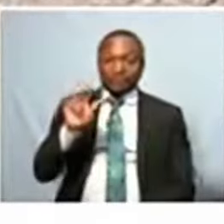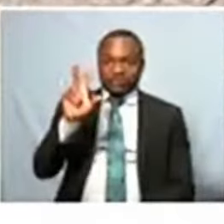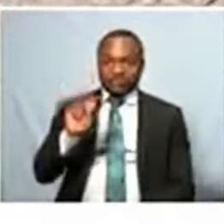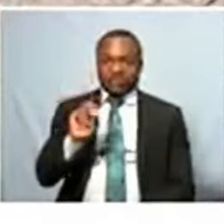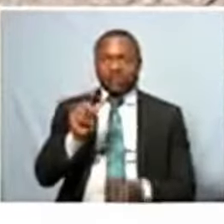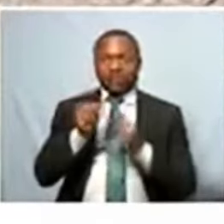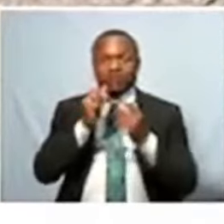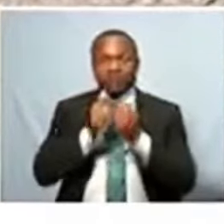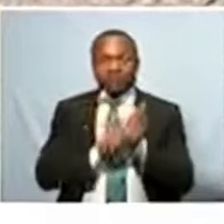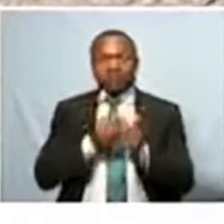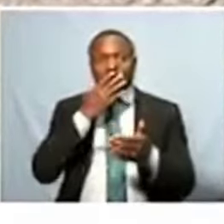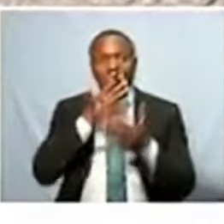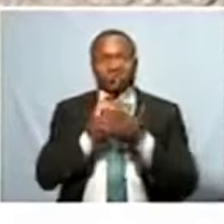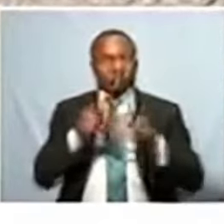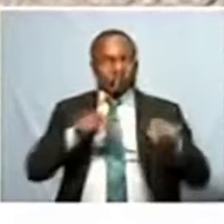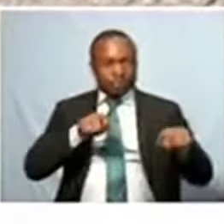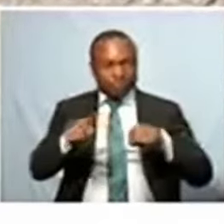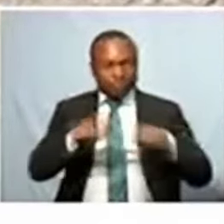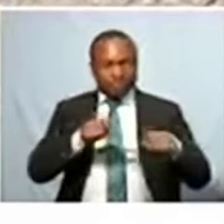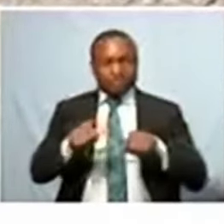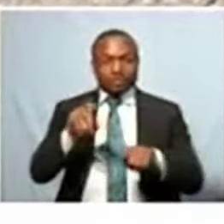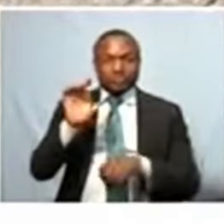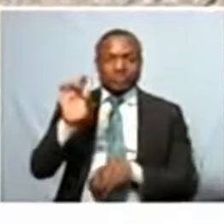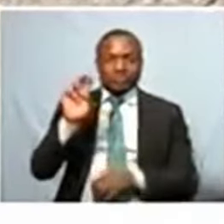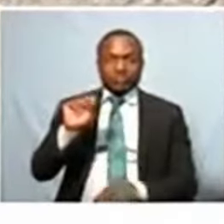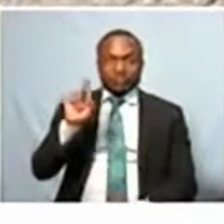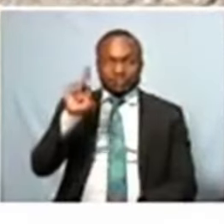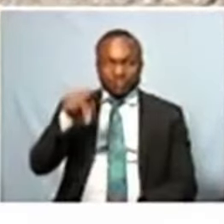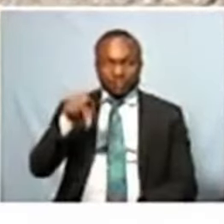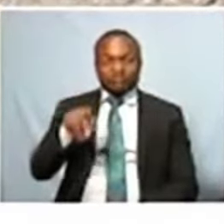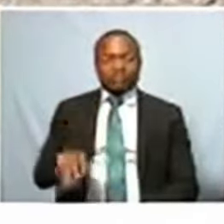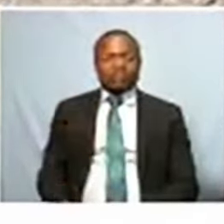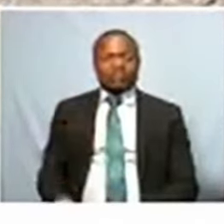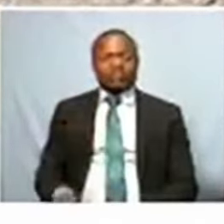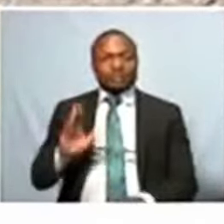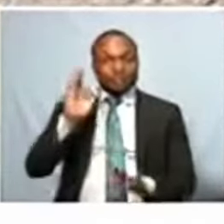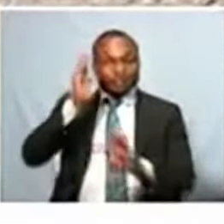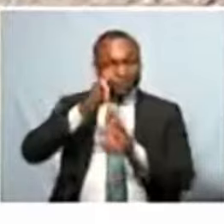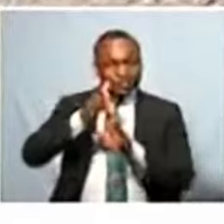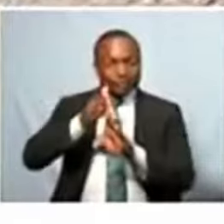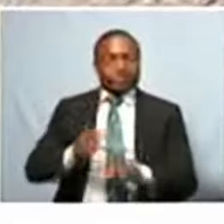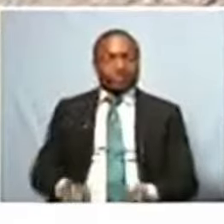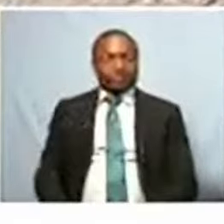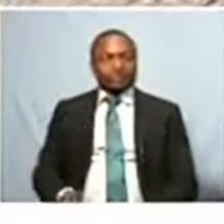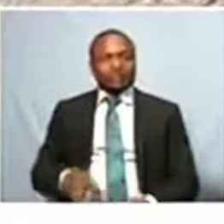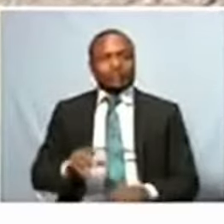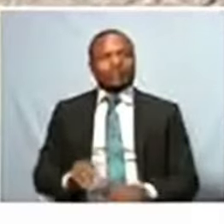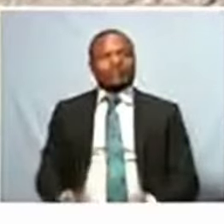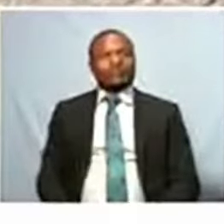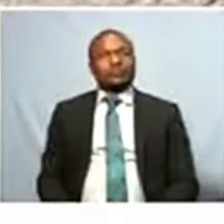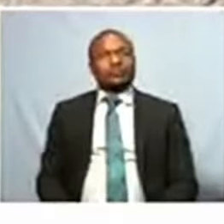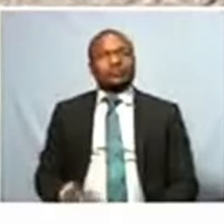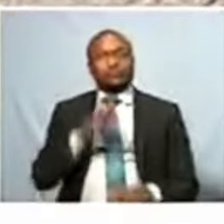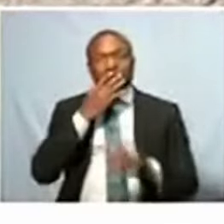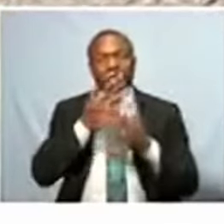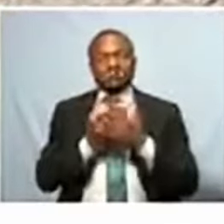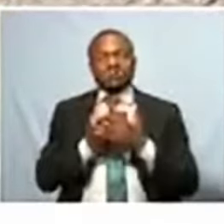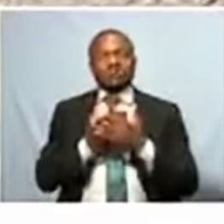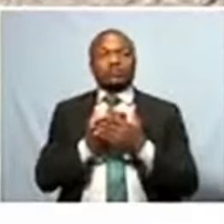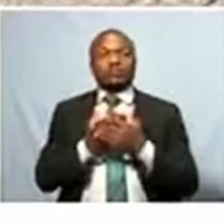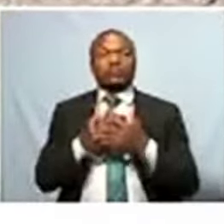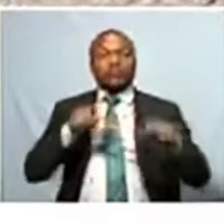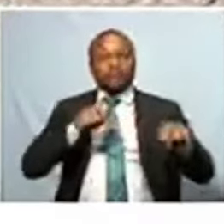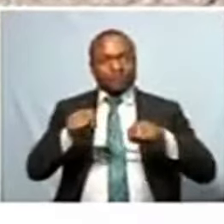good governance. The 8th National Development Plan, specifically a pillar on good governance